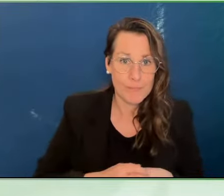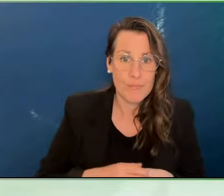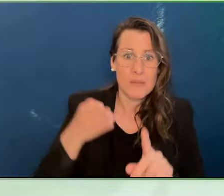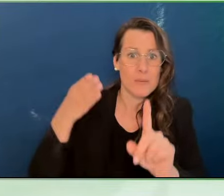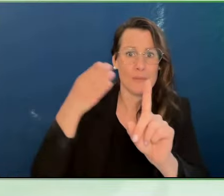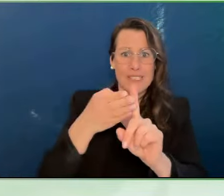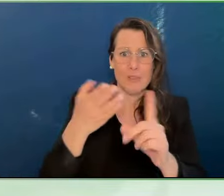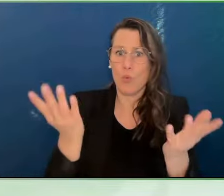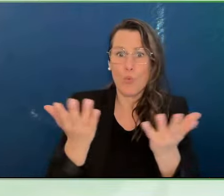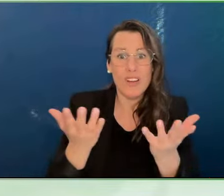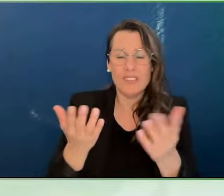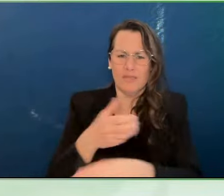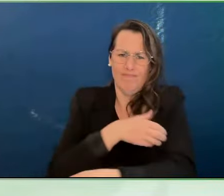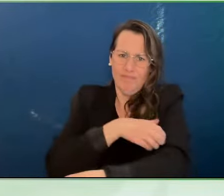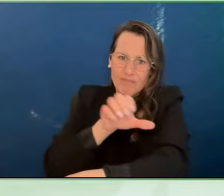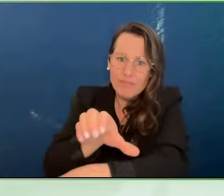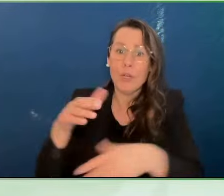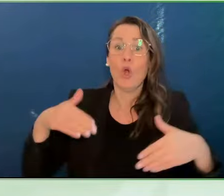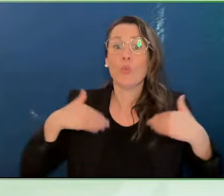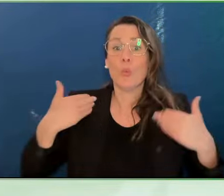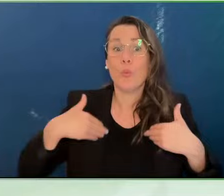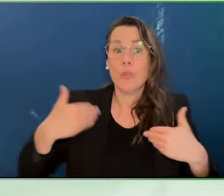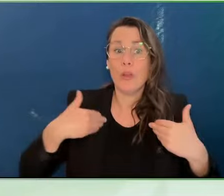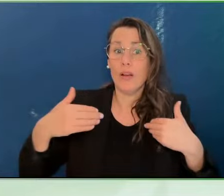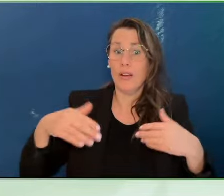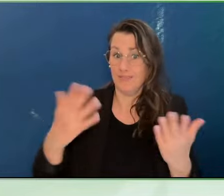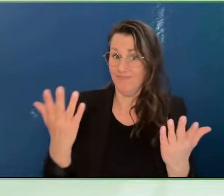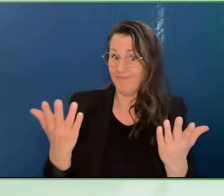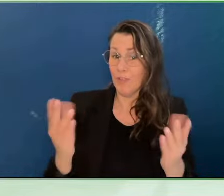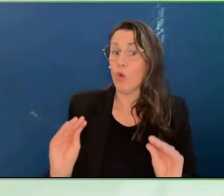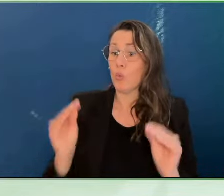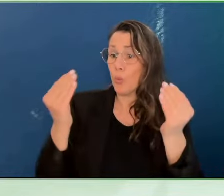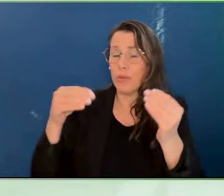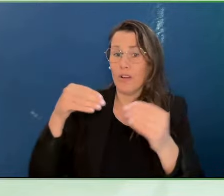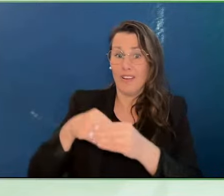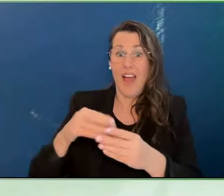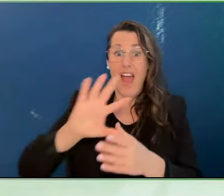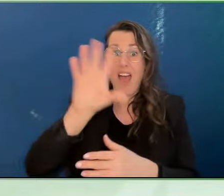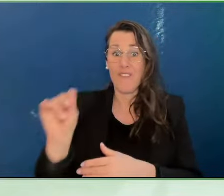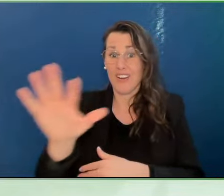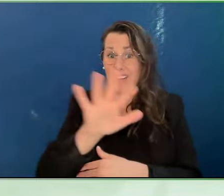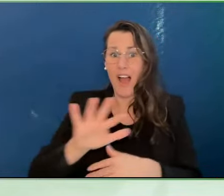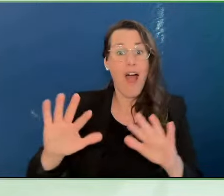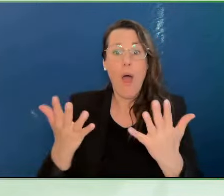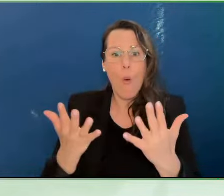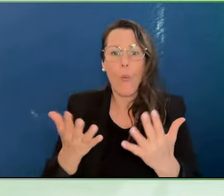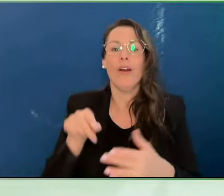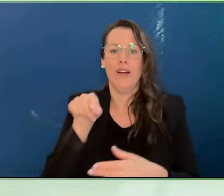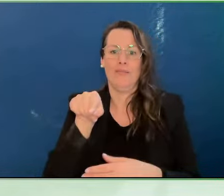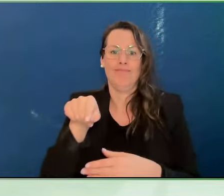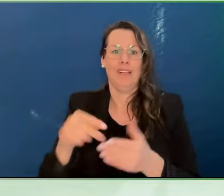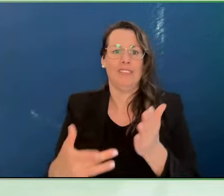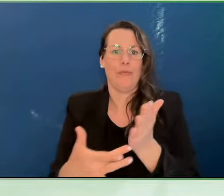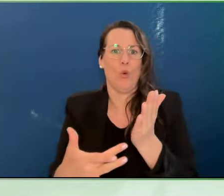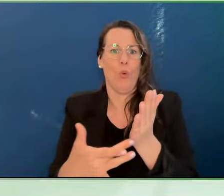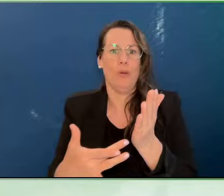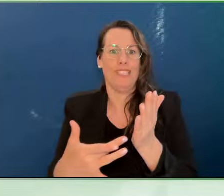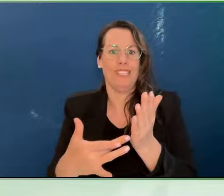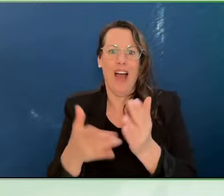really impressed. So what's the history of the conference? When did you do the first one and how did it develop?